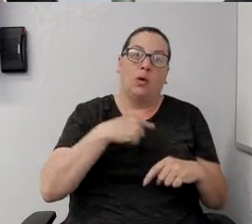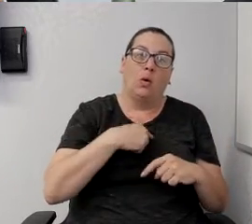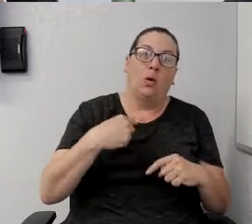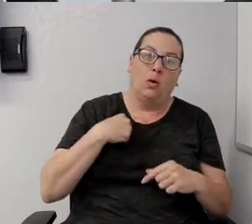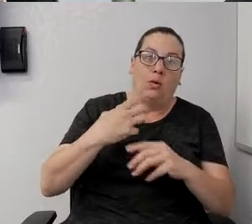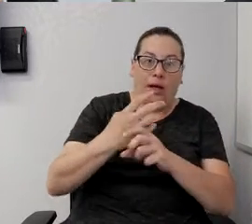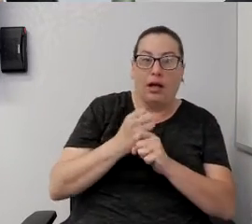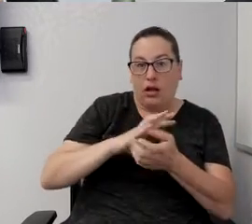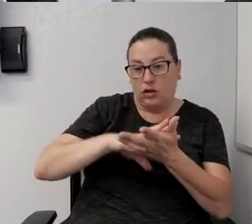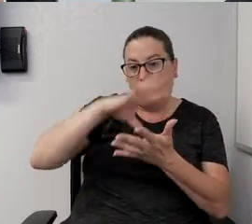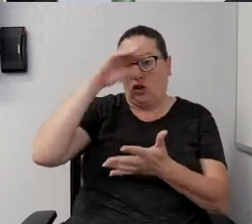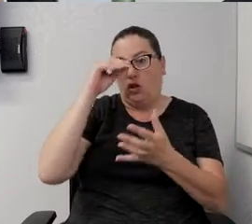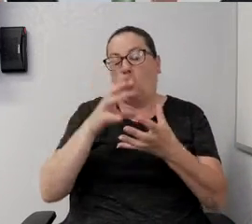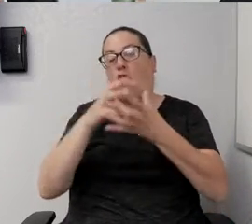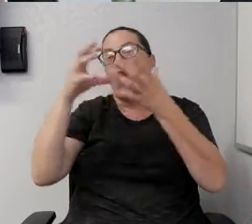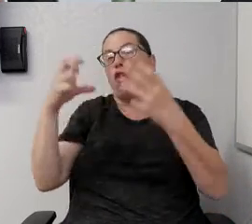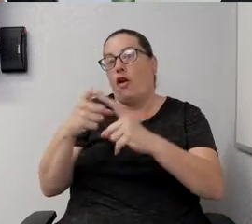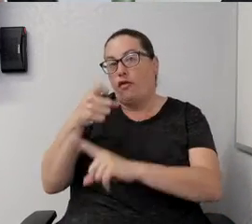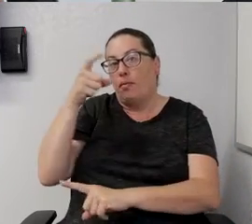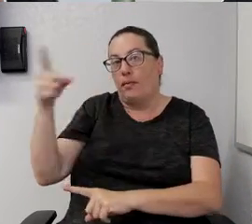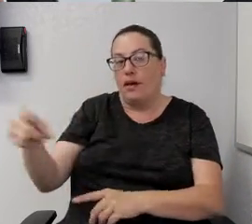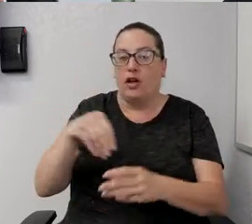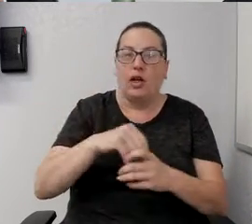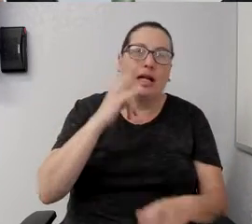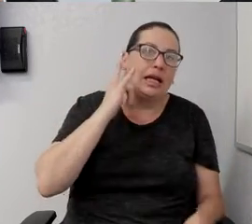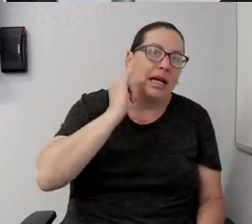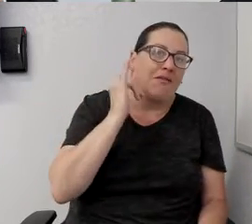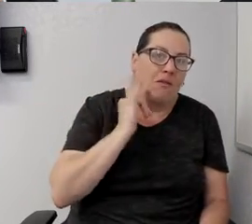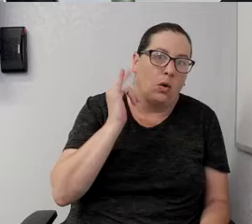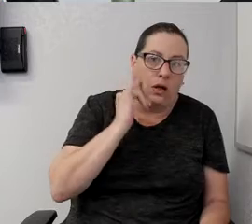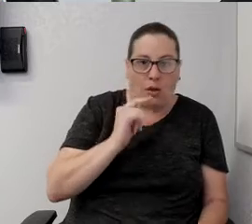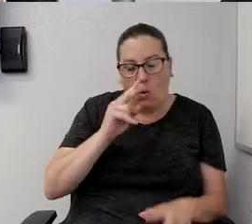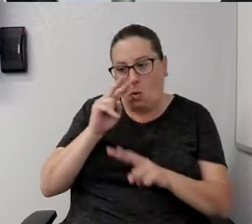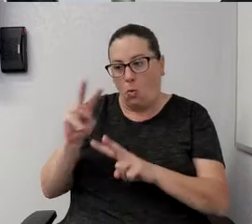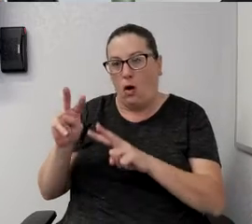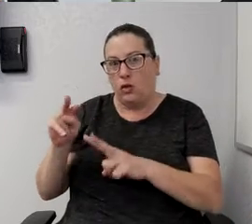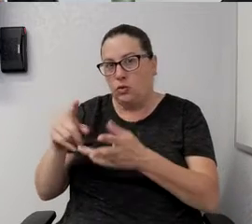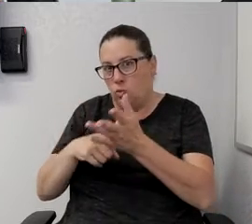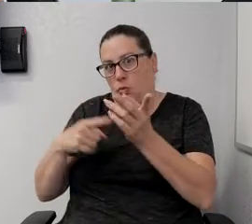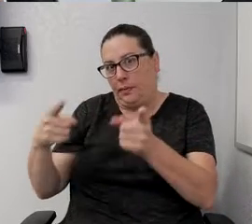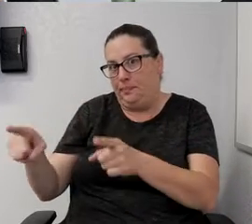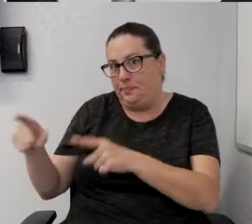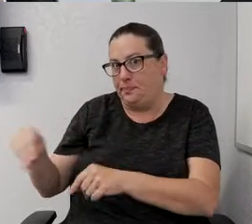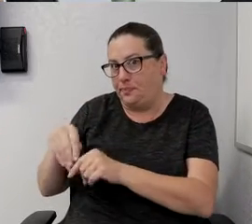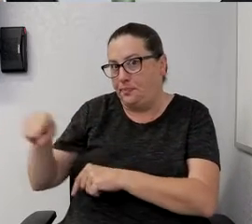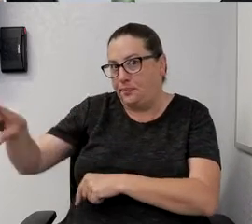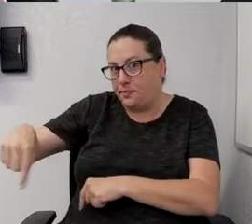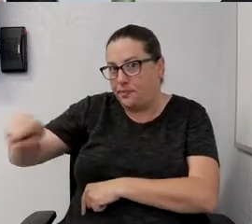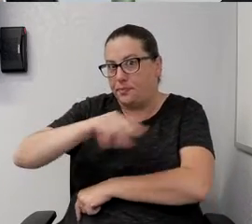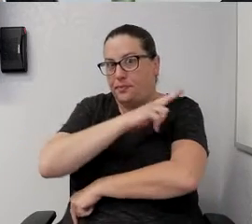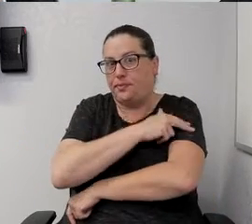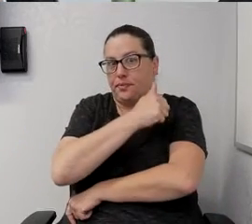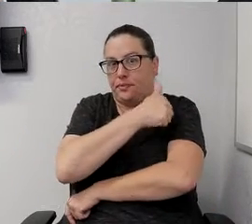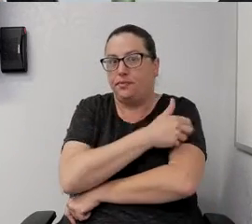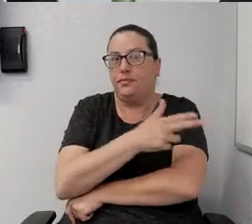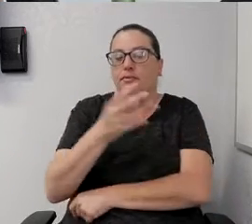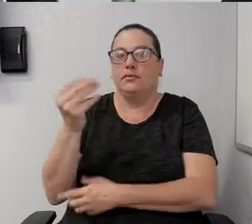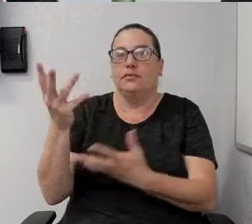lot from them in California. Just watching what was occurring in those hospitals, what was